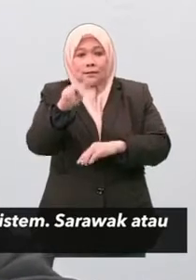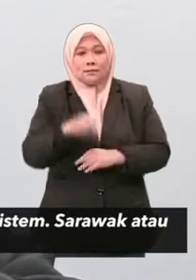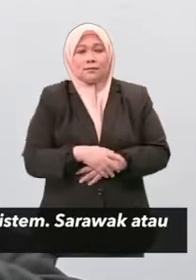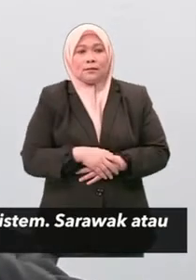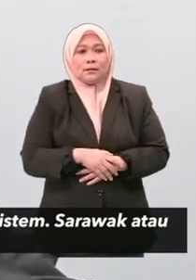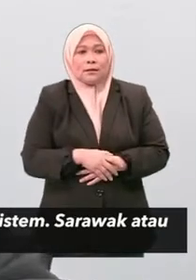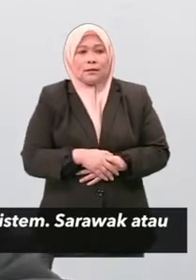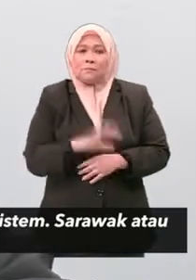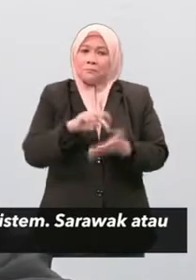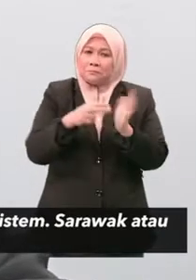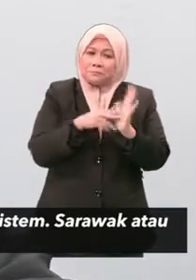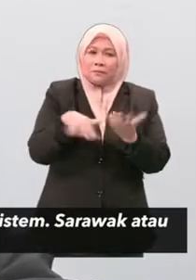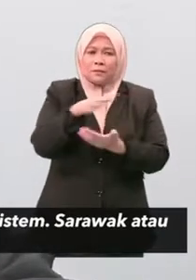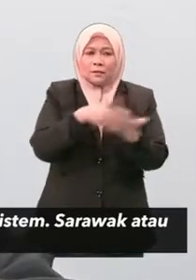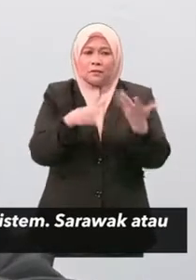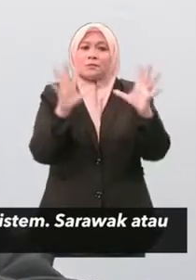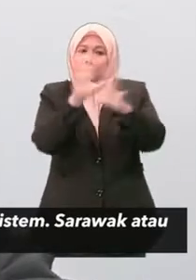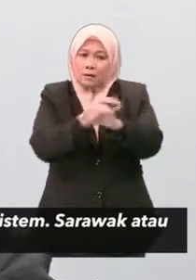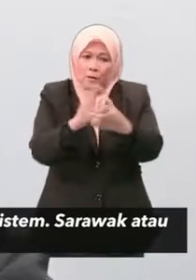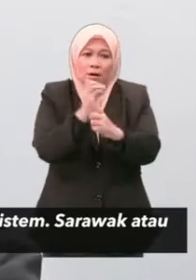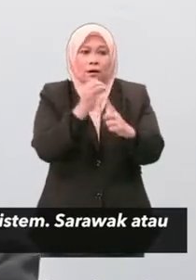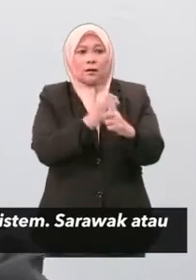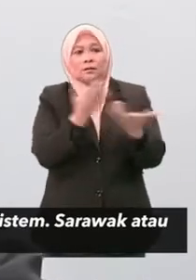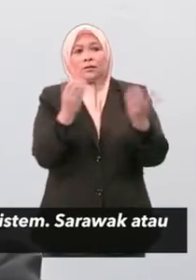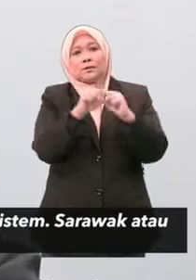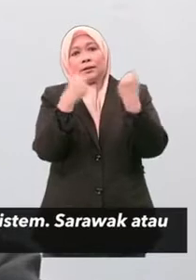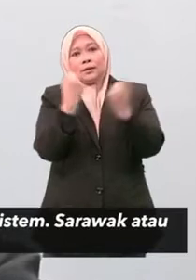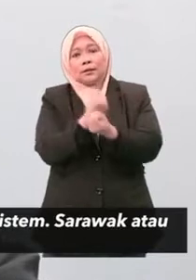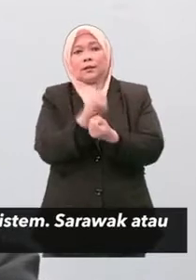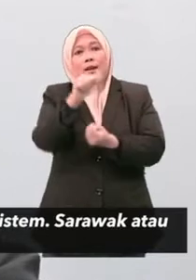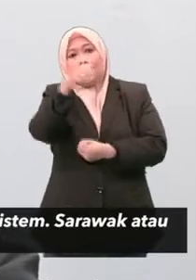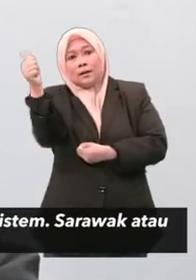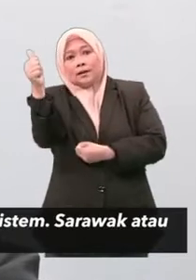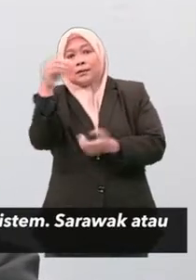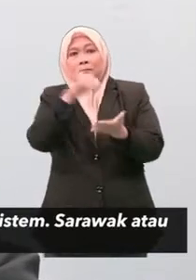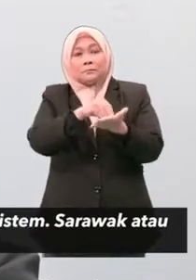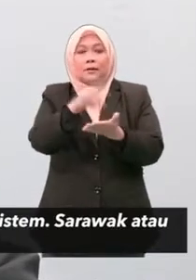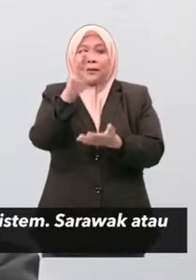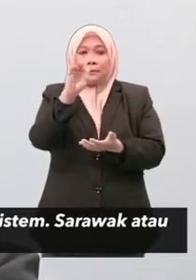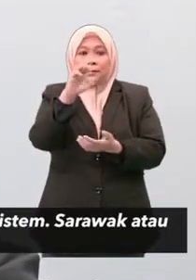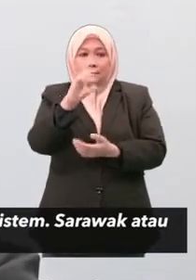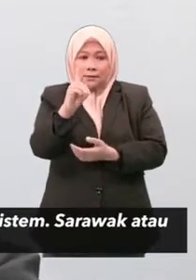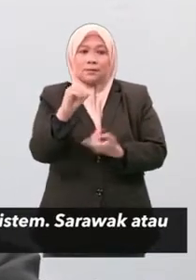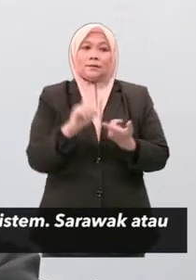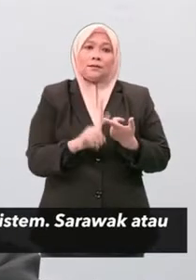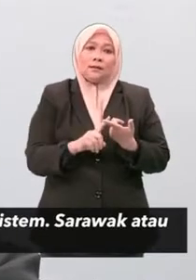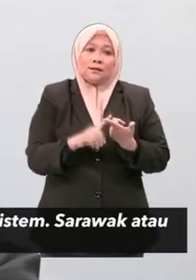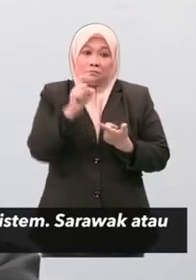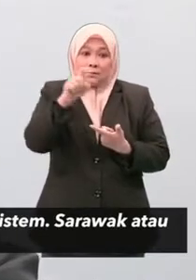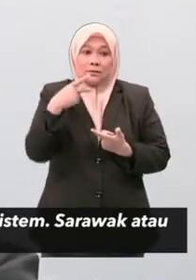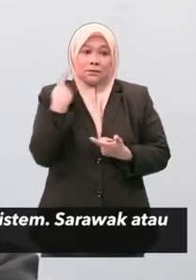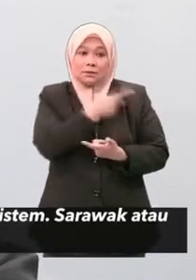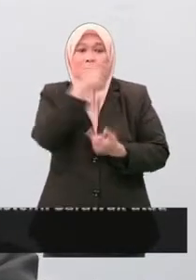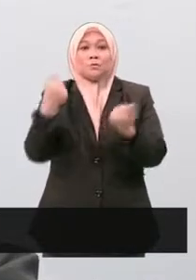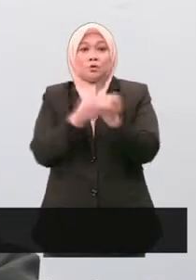So both the state of Sarawak or perhaps federal authorities like MTDC, we should be